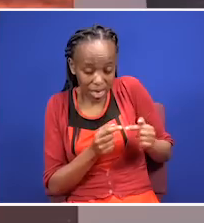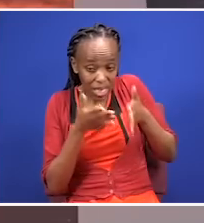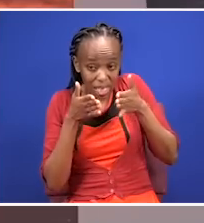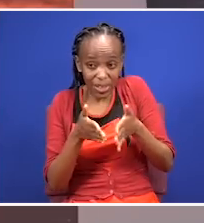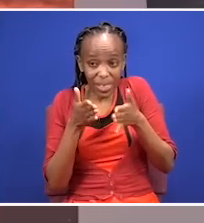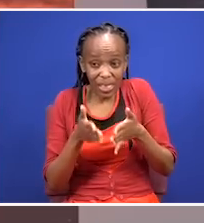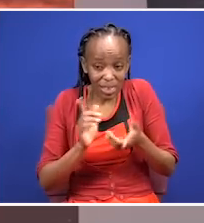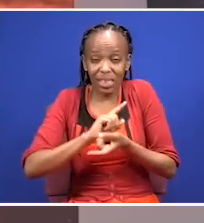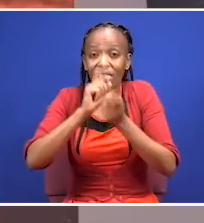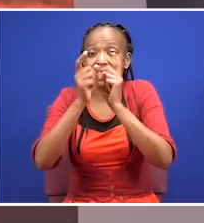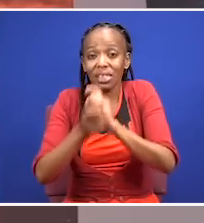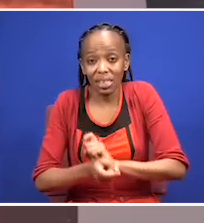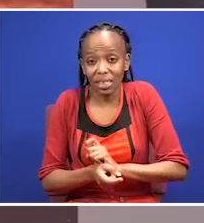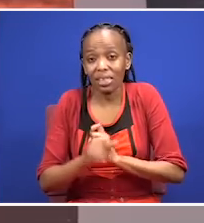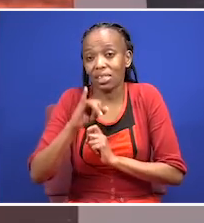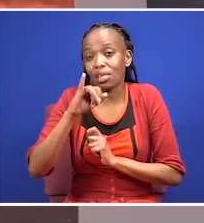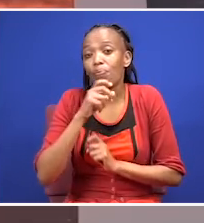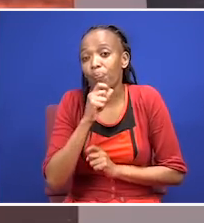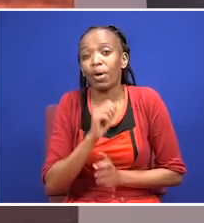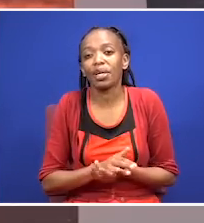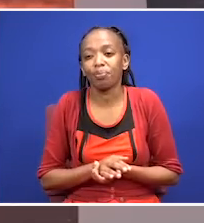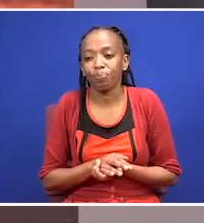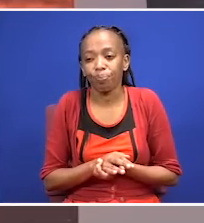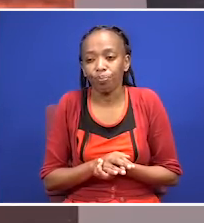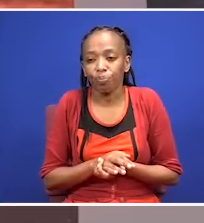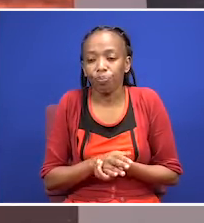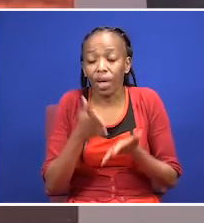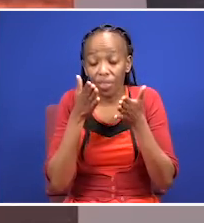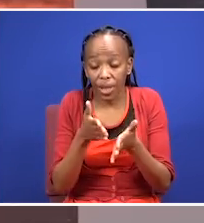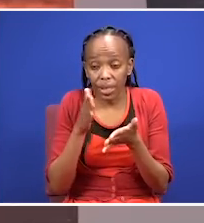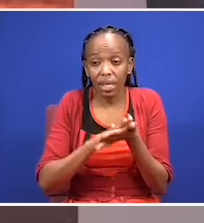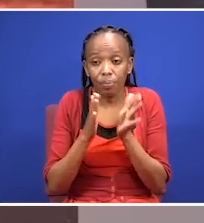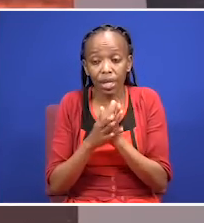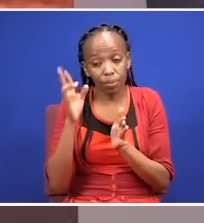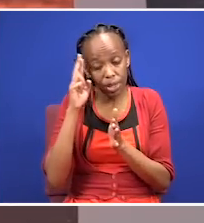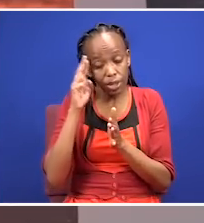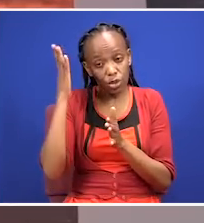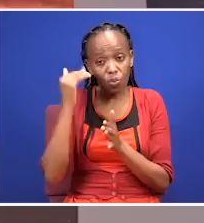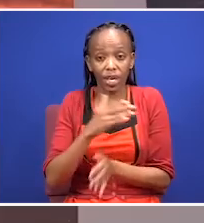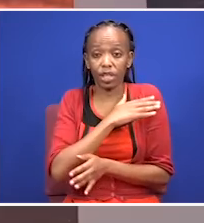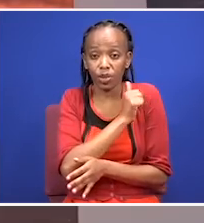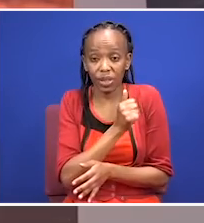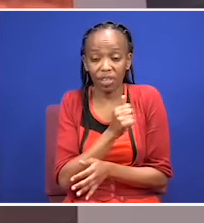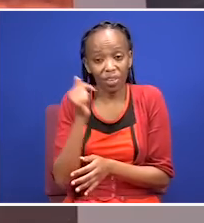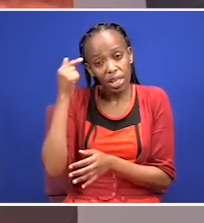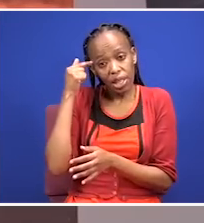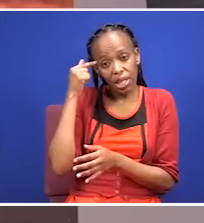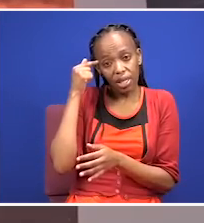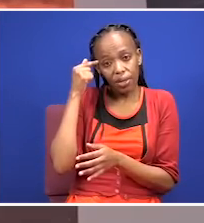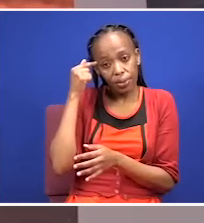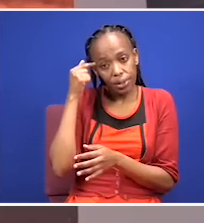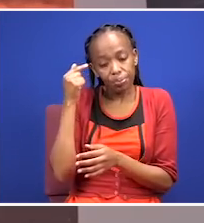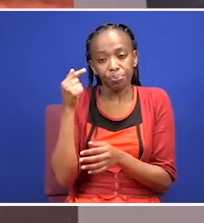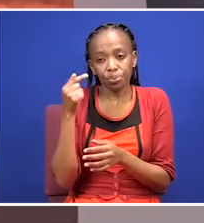this is a transformed judah and this actually became the very reason why joseph considered the account of the